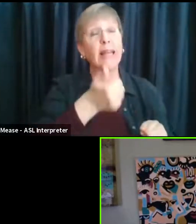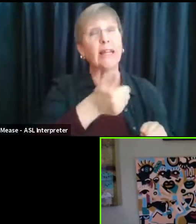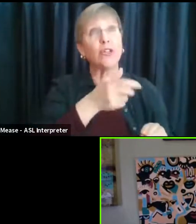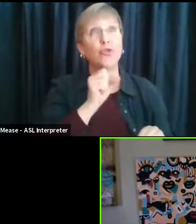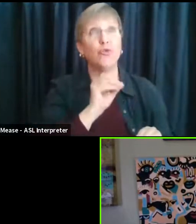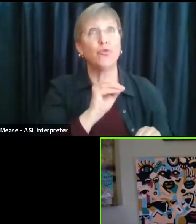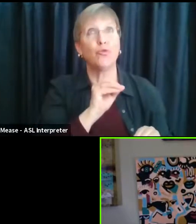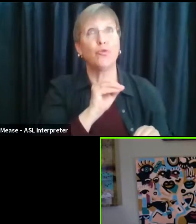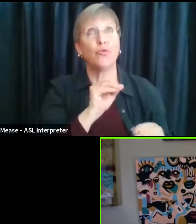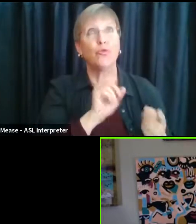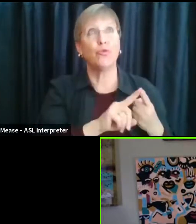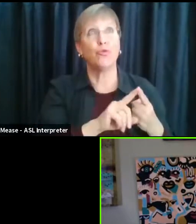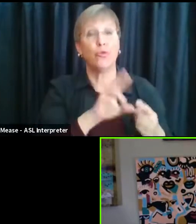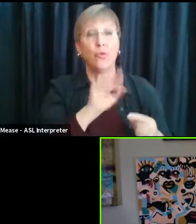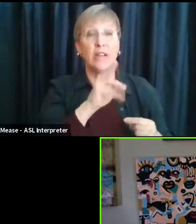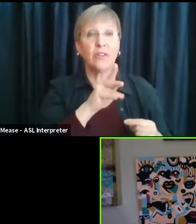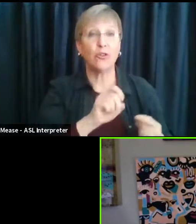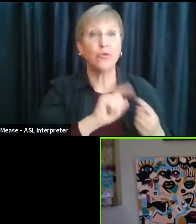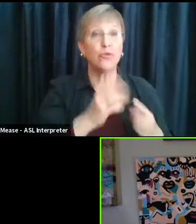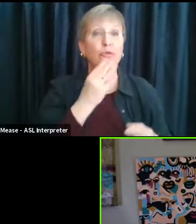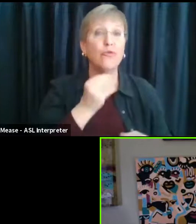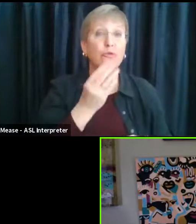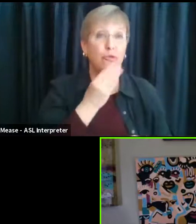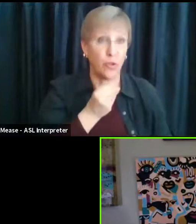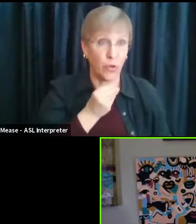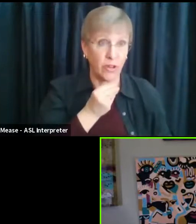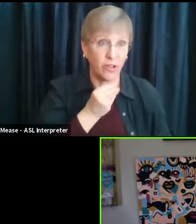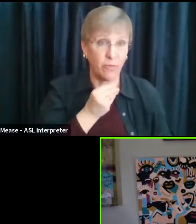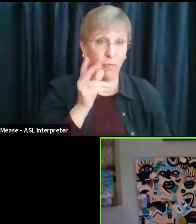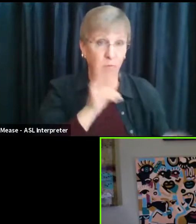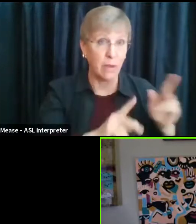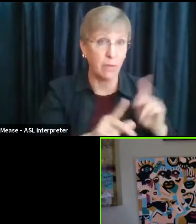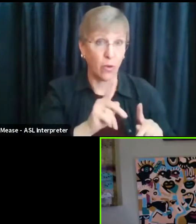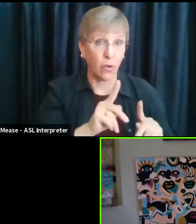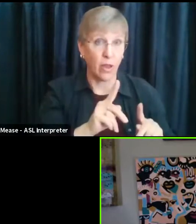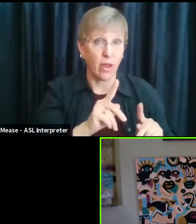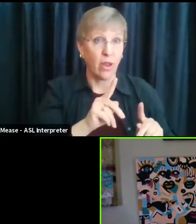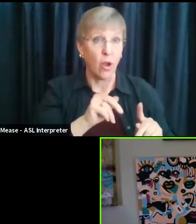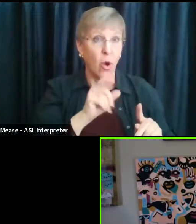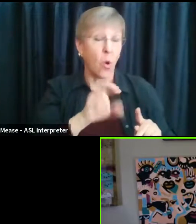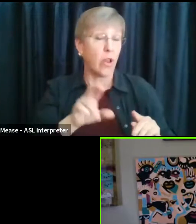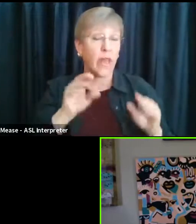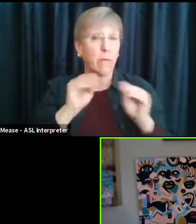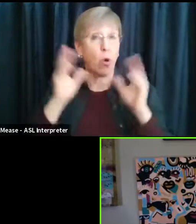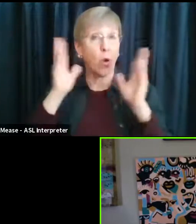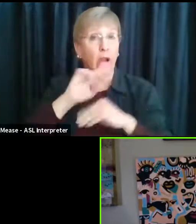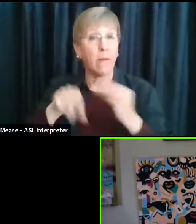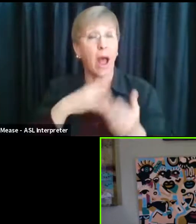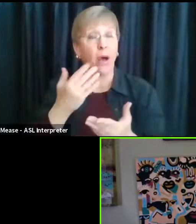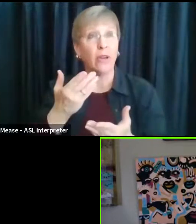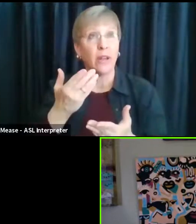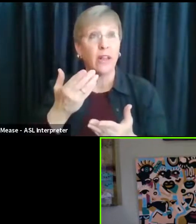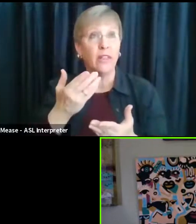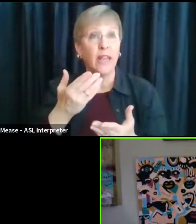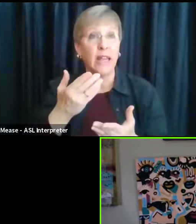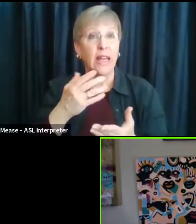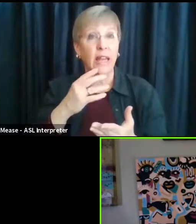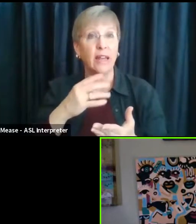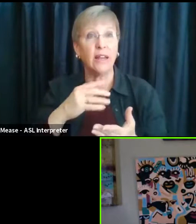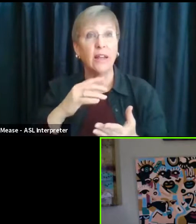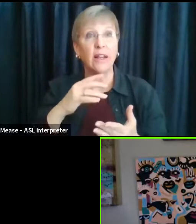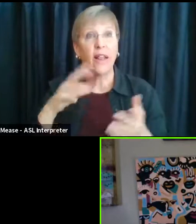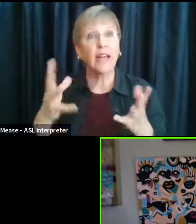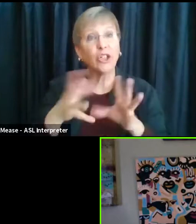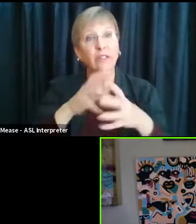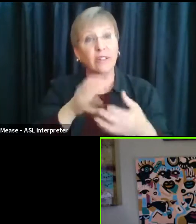law about objects once in the French national collection staying in France? Do you see differences that might be explained